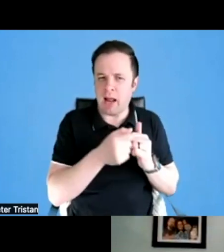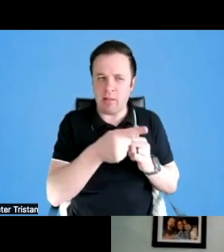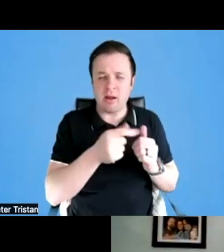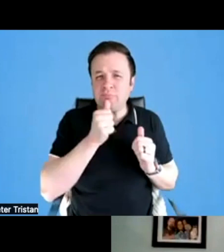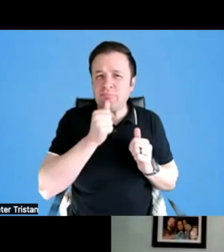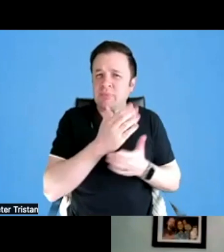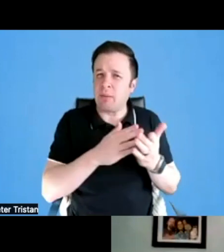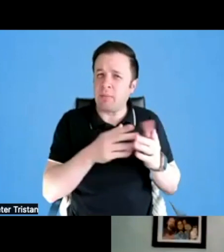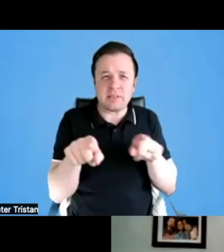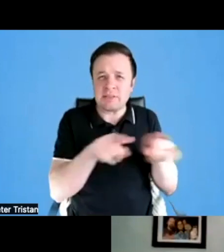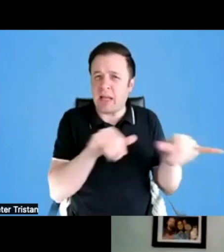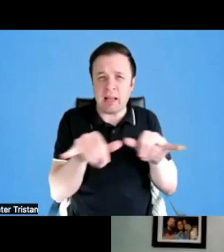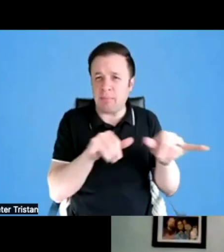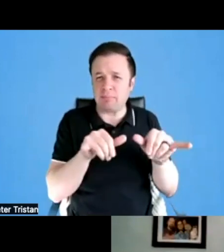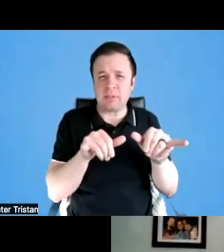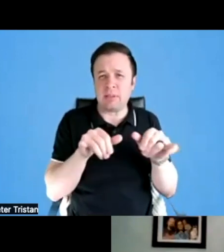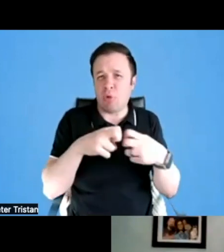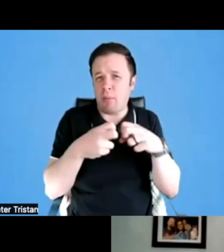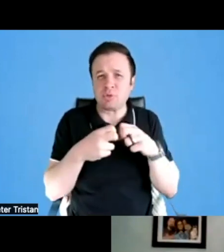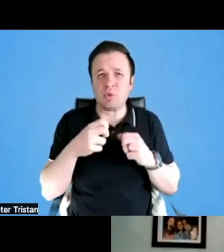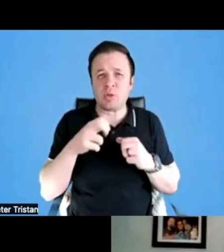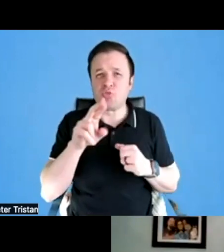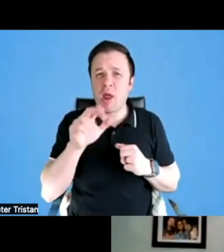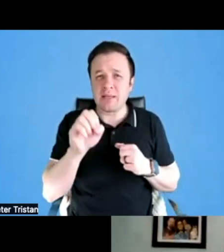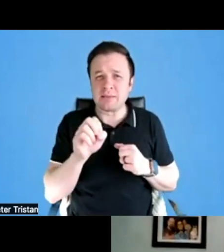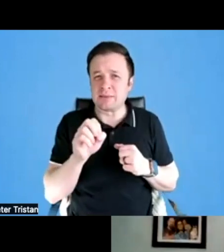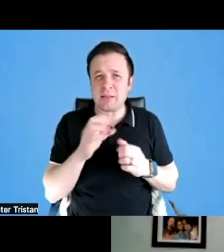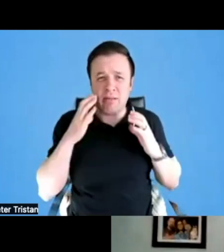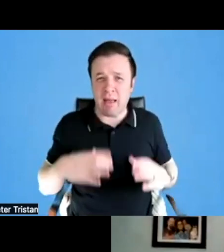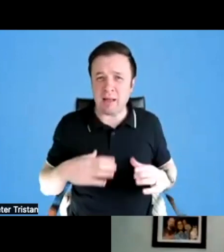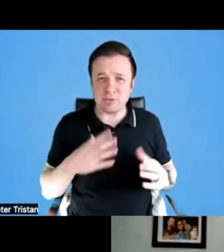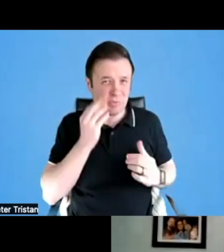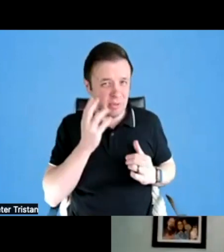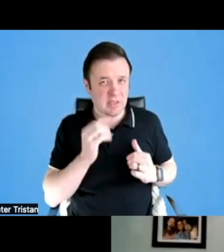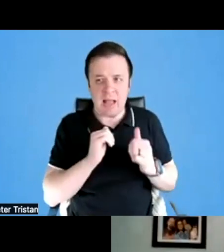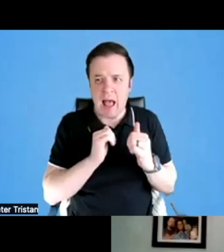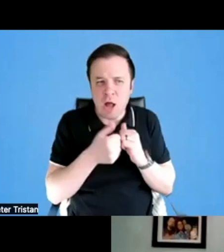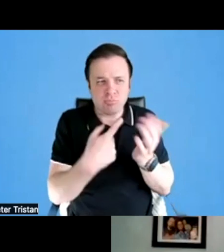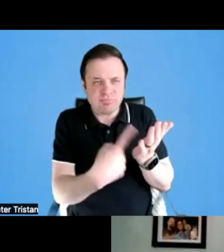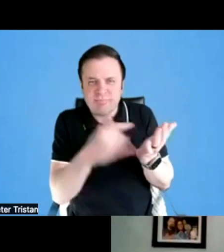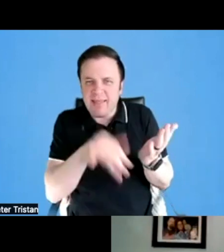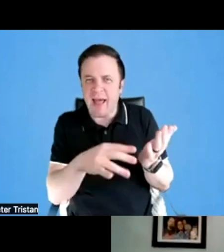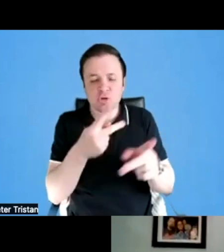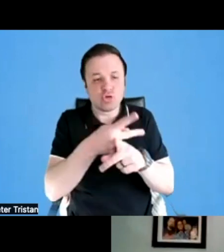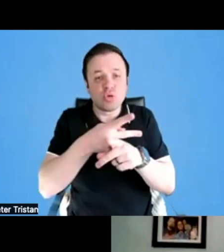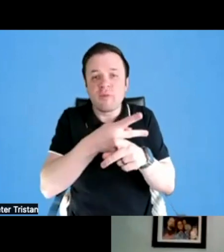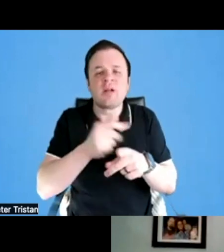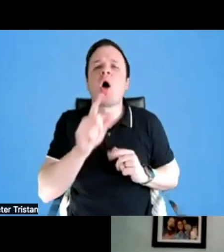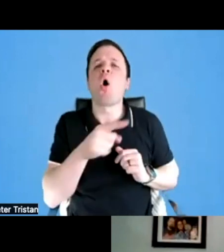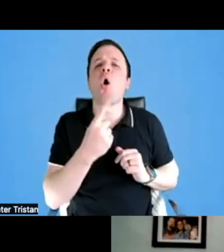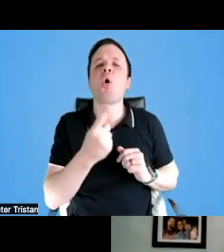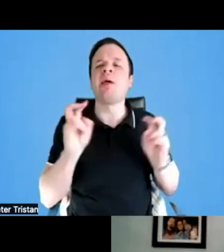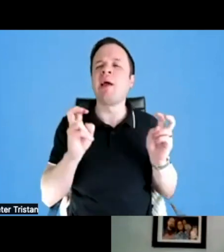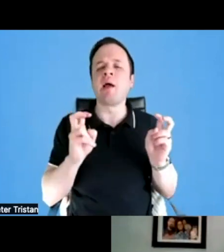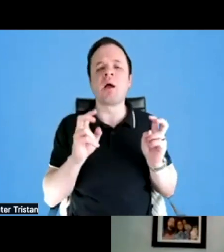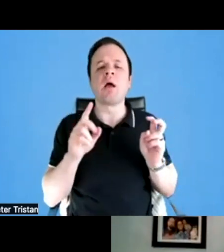same issues of race that our clients are. And so where do they get space to talk about that? So supervision is not just a place to talk